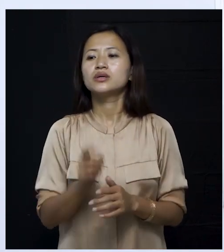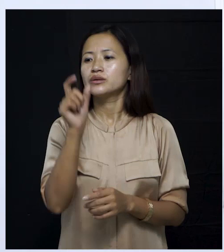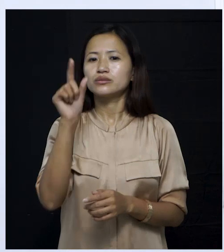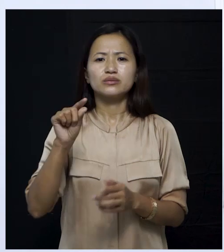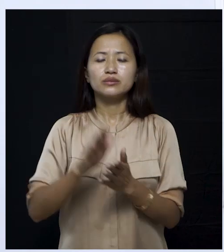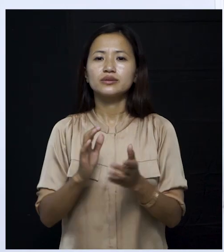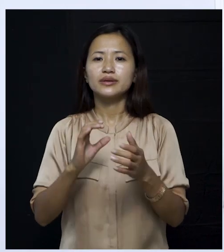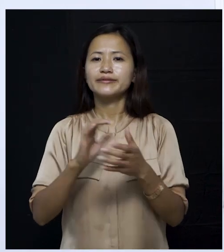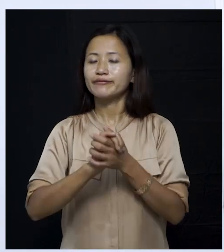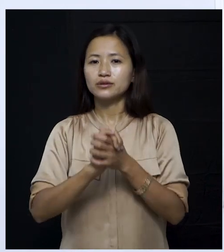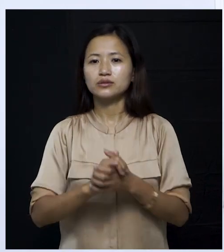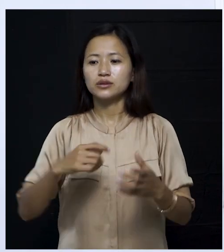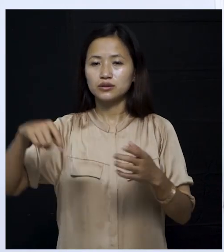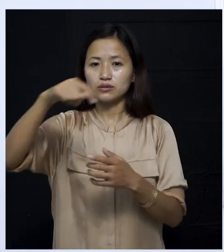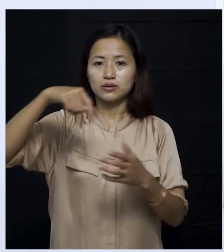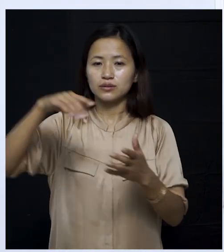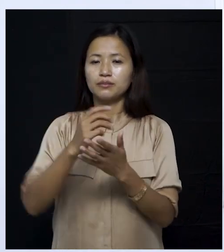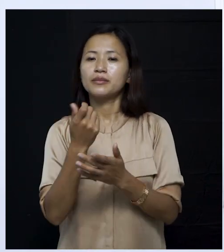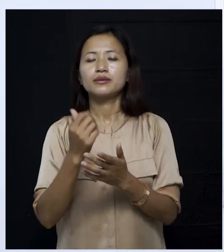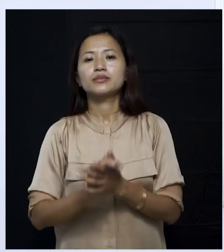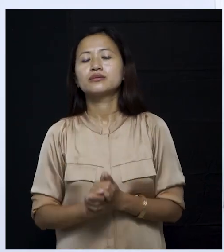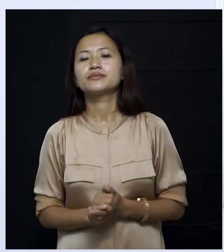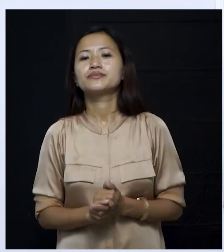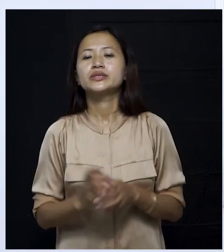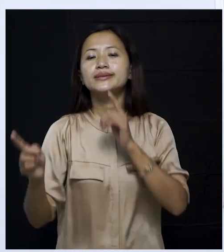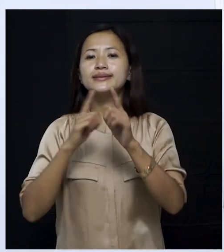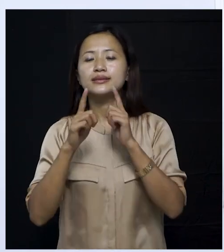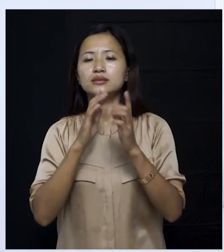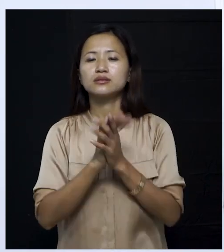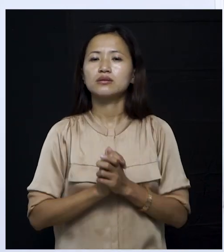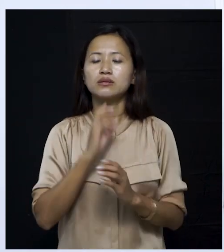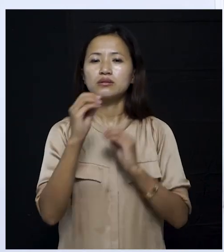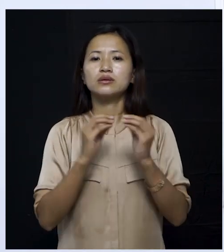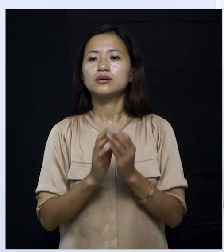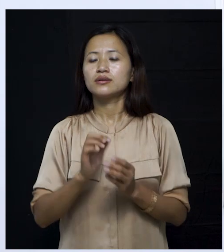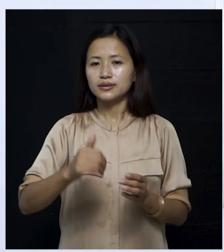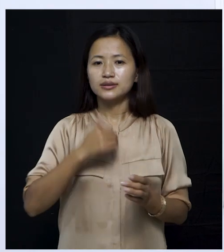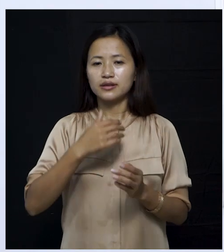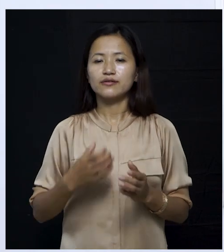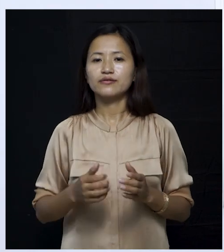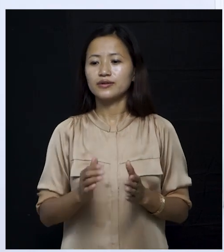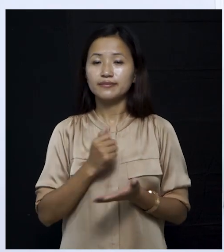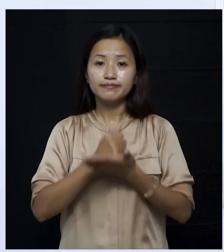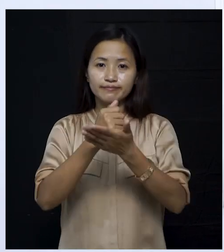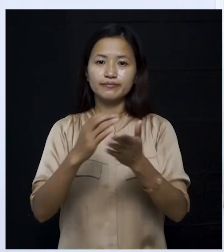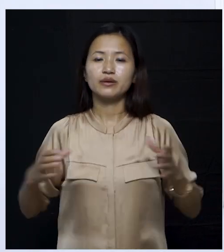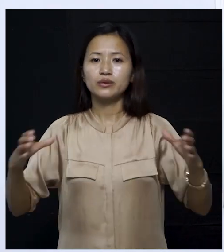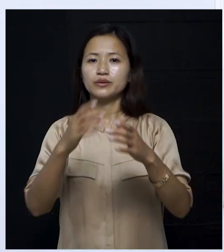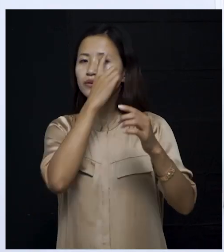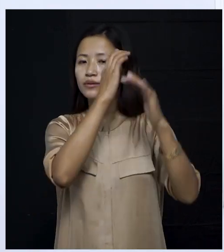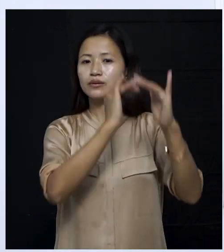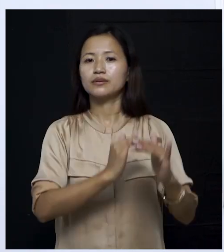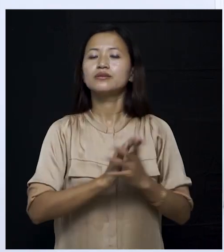where they circulate the money among themselves. Then we have also discussed about the self-help group. So I